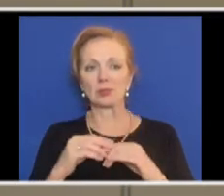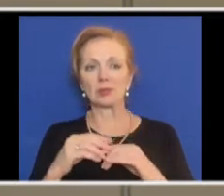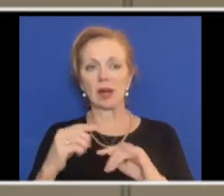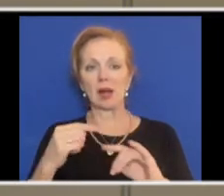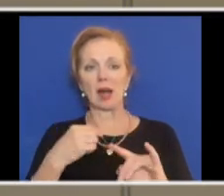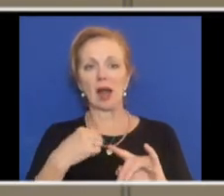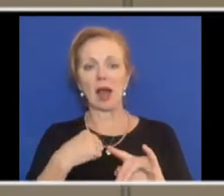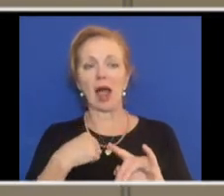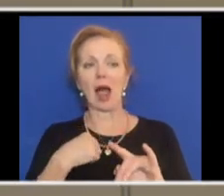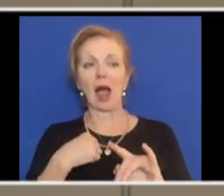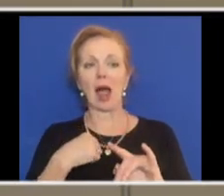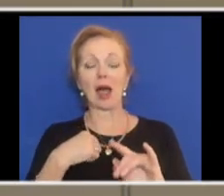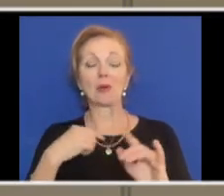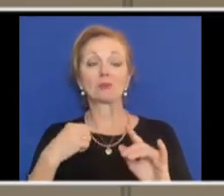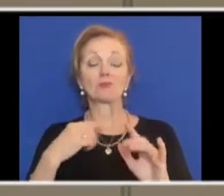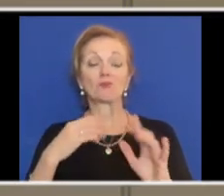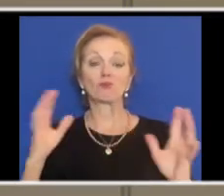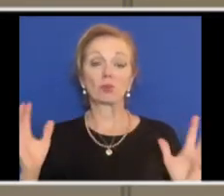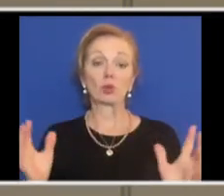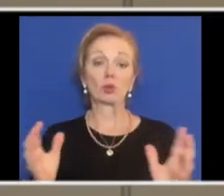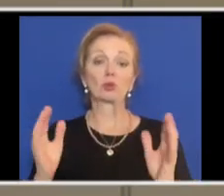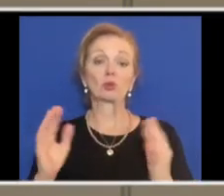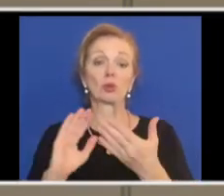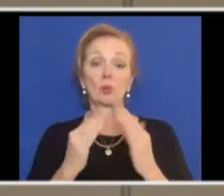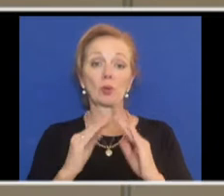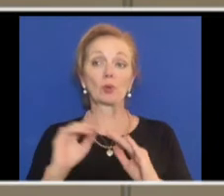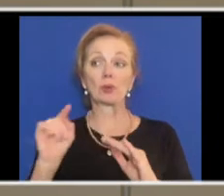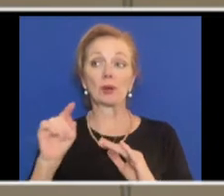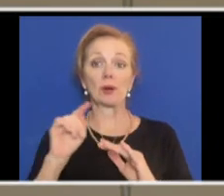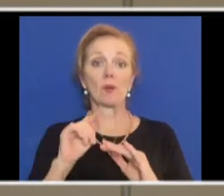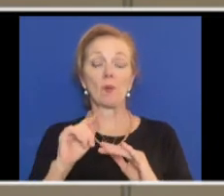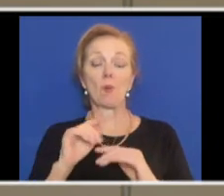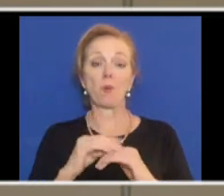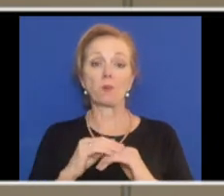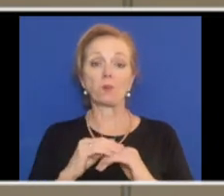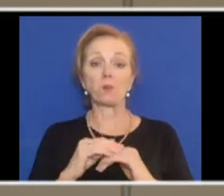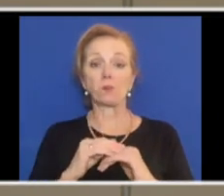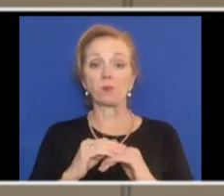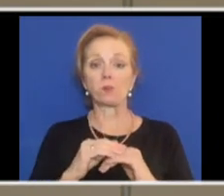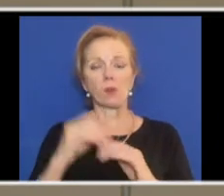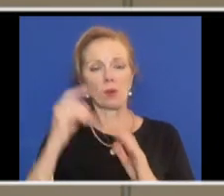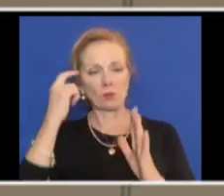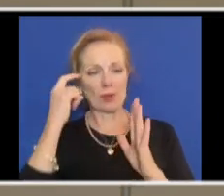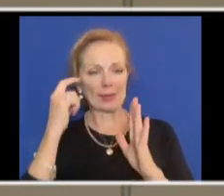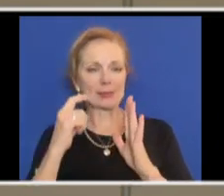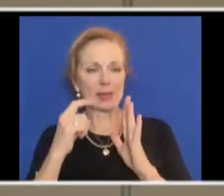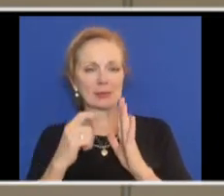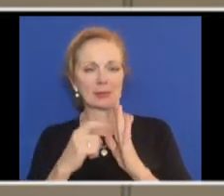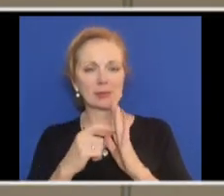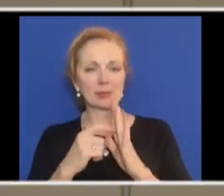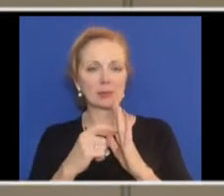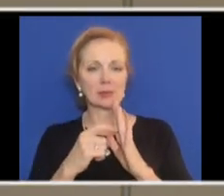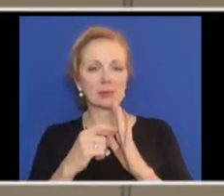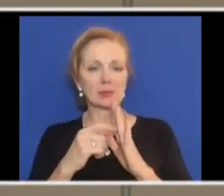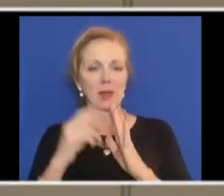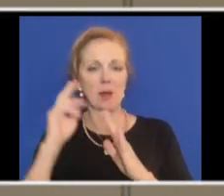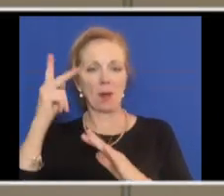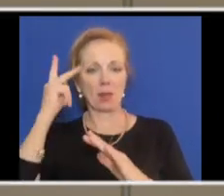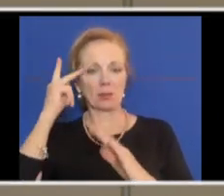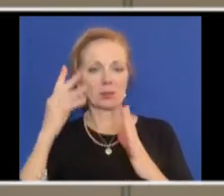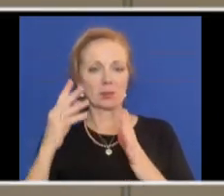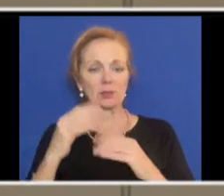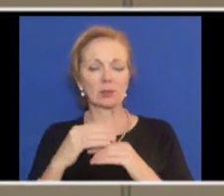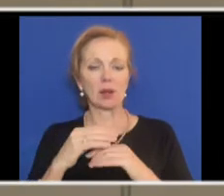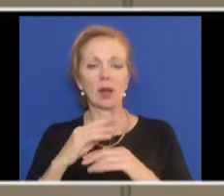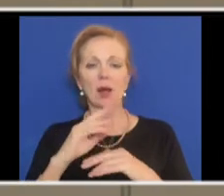I I would encourage the community um recognize when politicians are